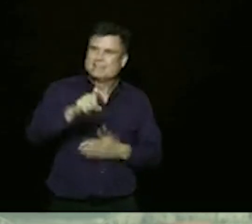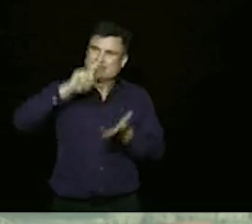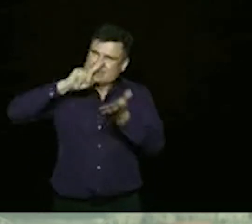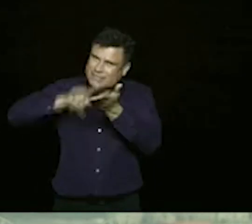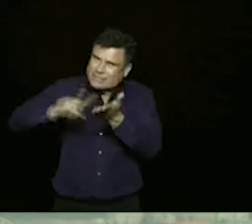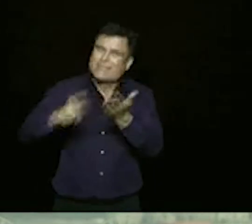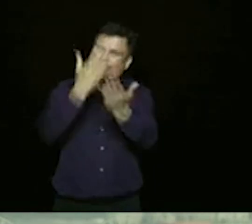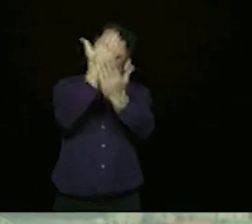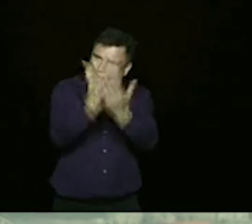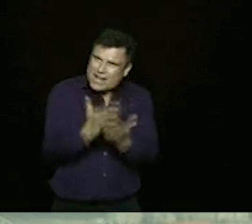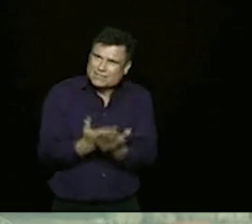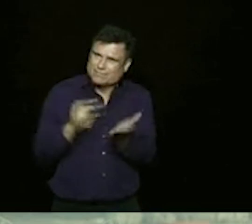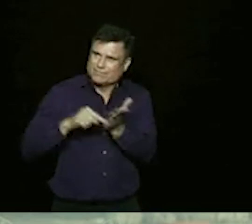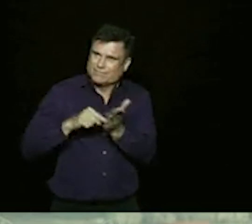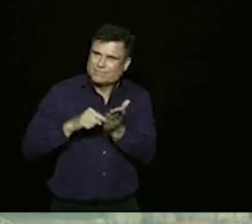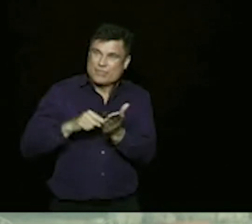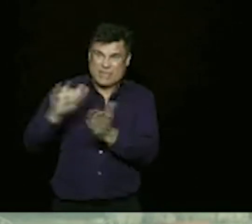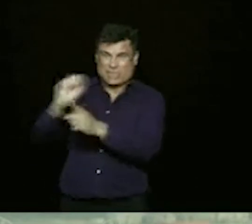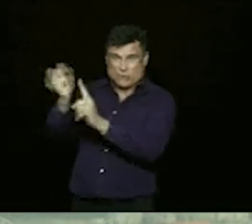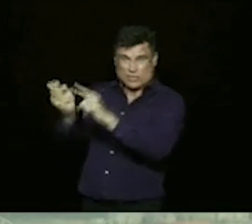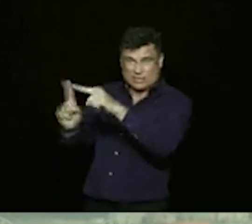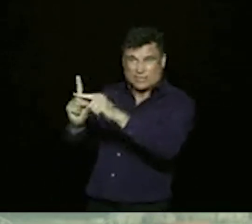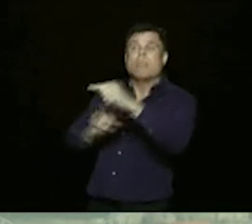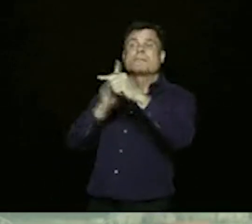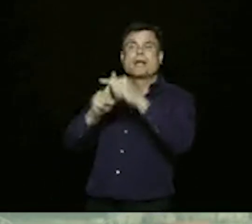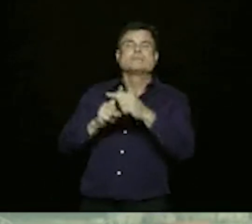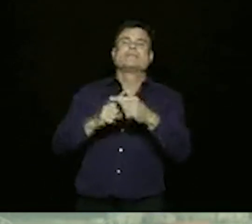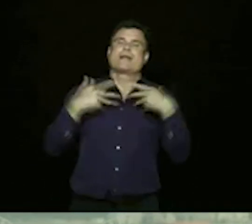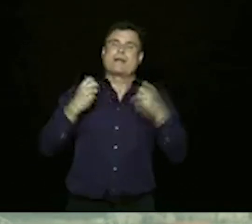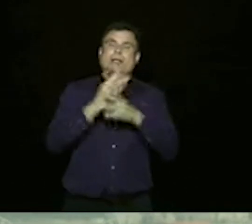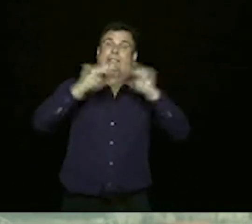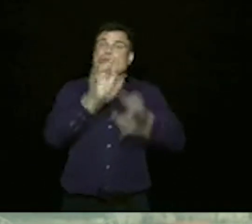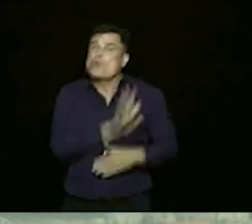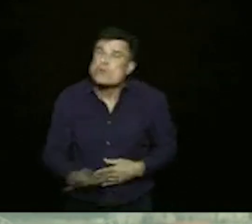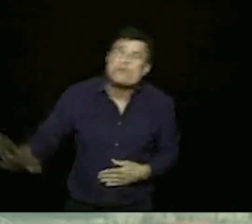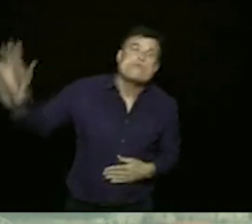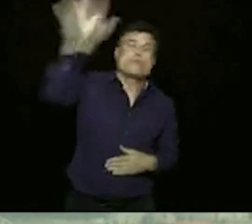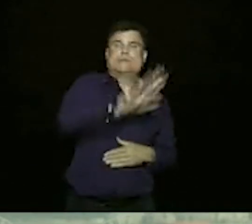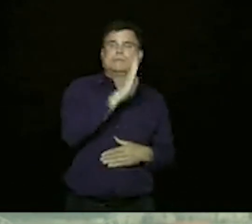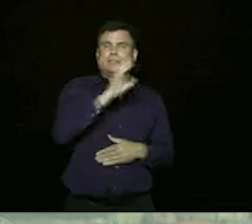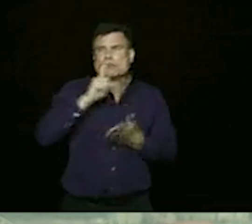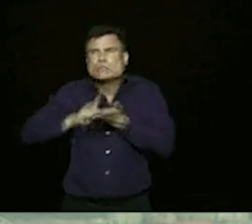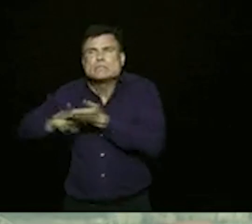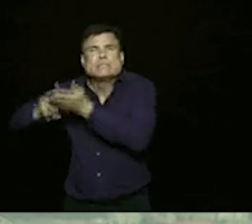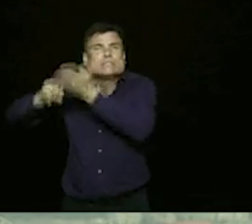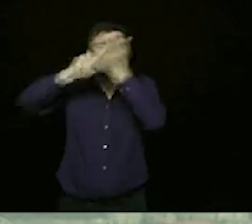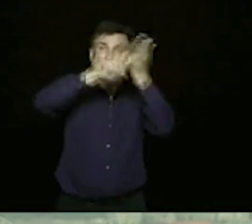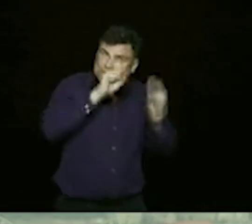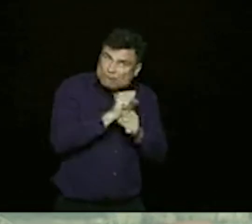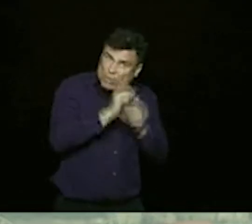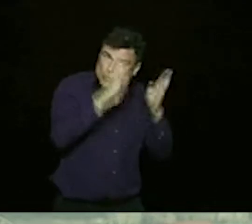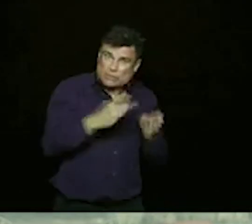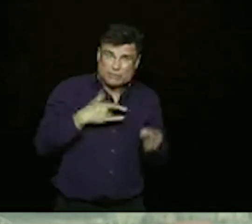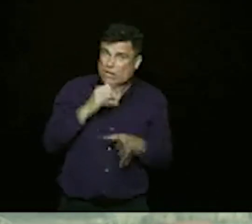case and how they may have affected people in these cases, but how they affect people every day in our healthcare system. We've got work to do, and